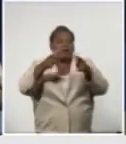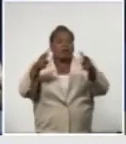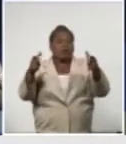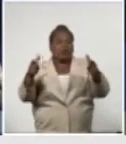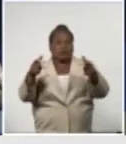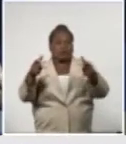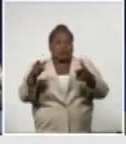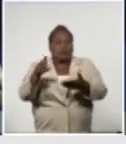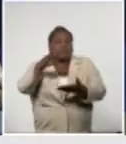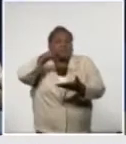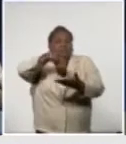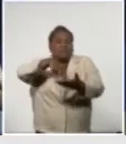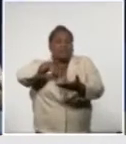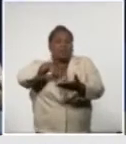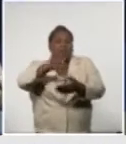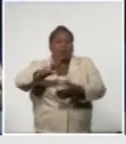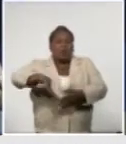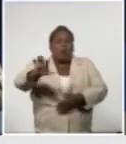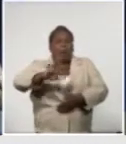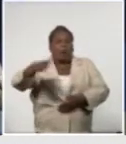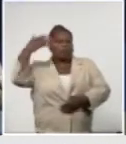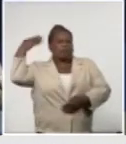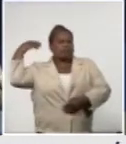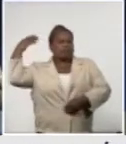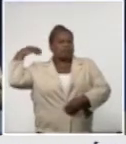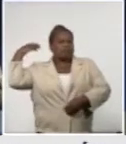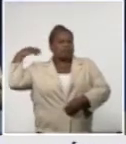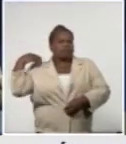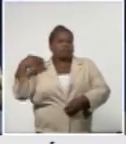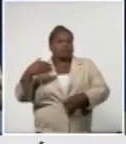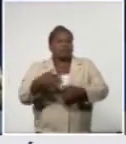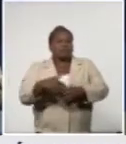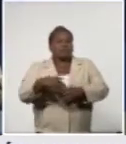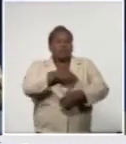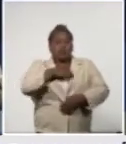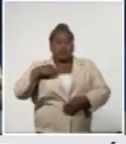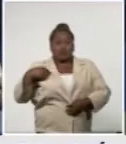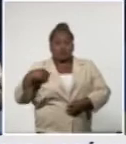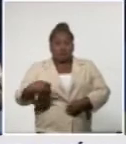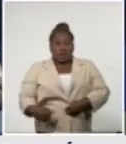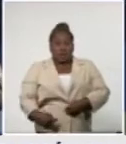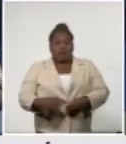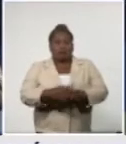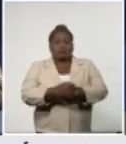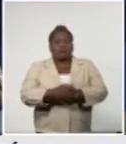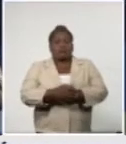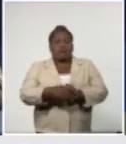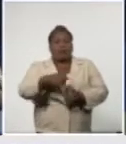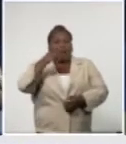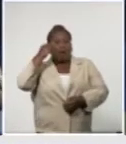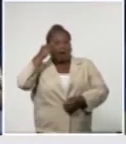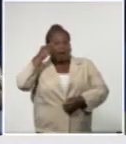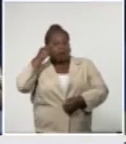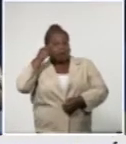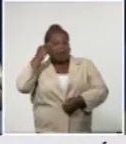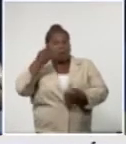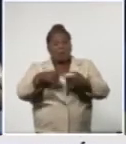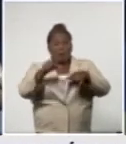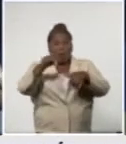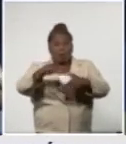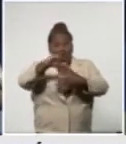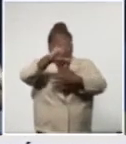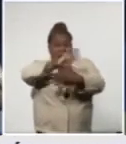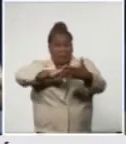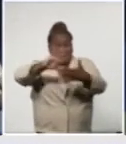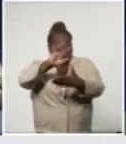countries that used to be the hotbeds of the pandemic, like China, Europe, some Asian countries, and how